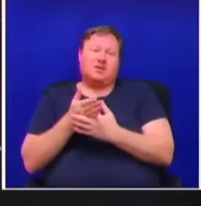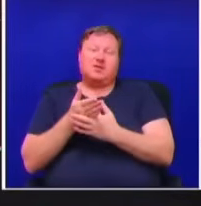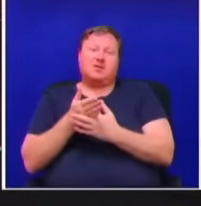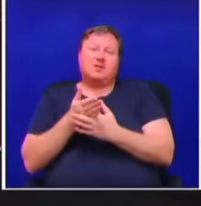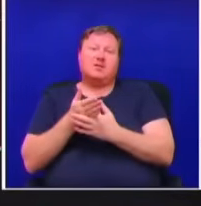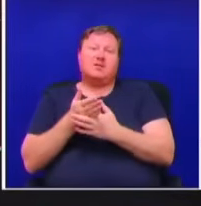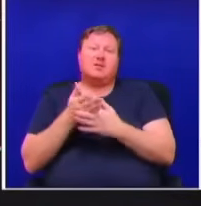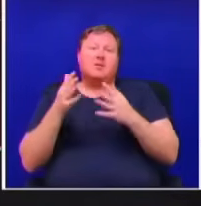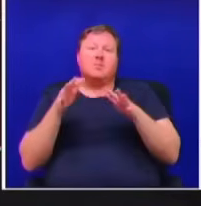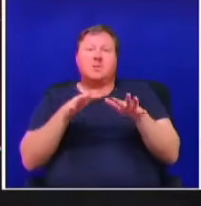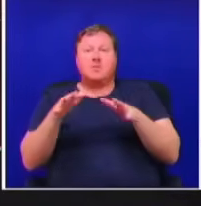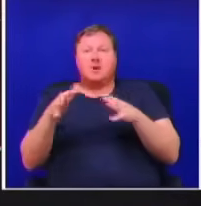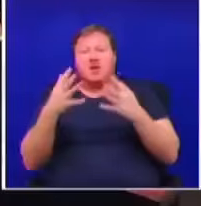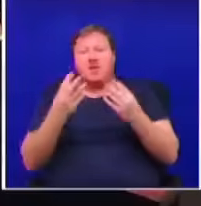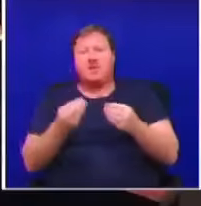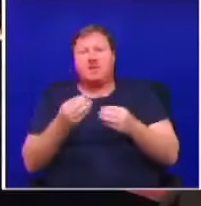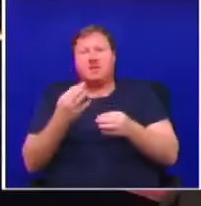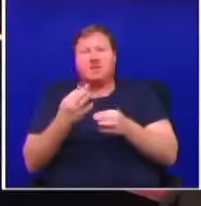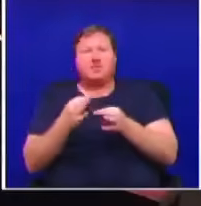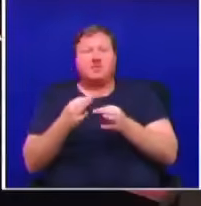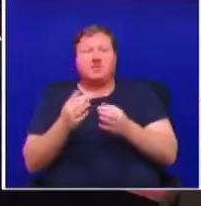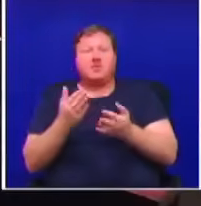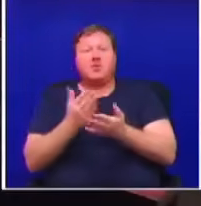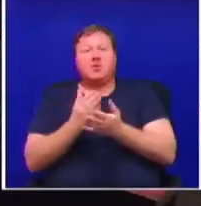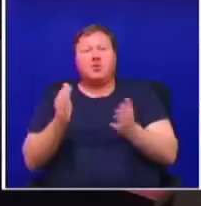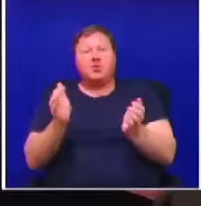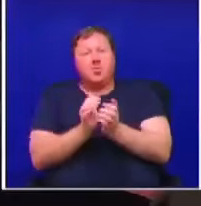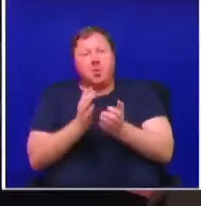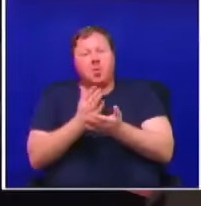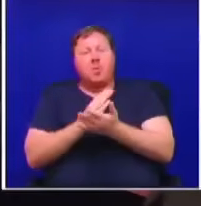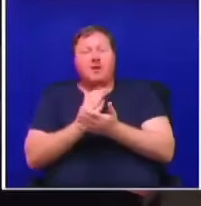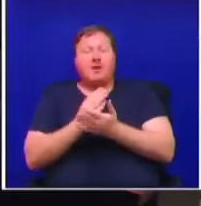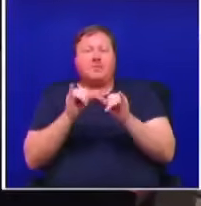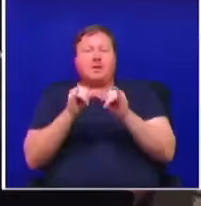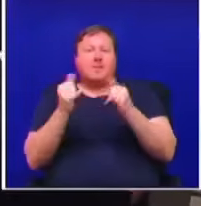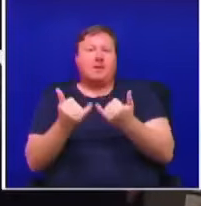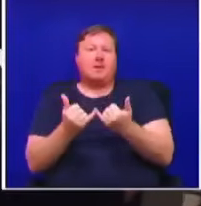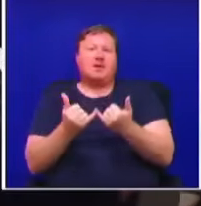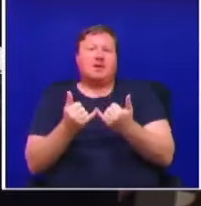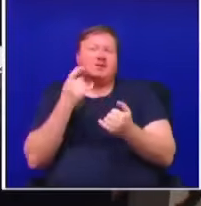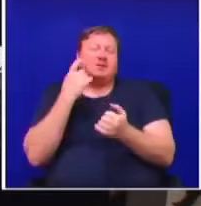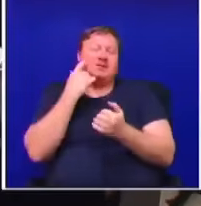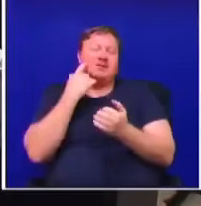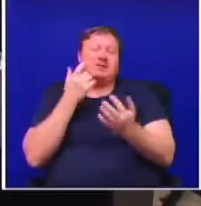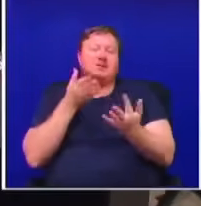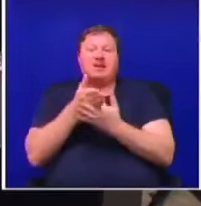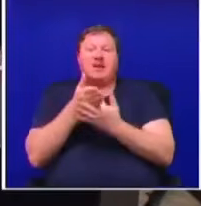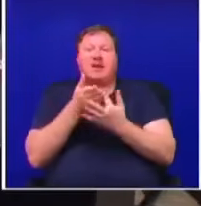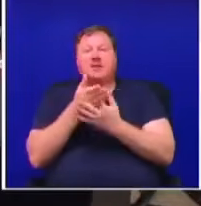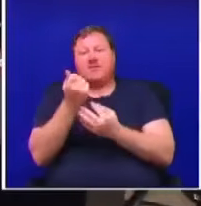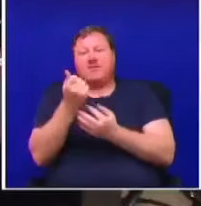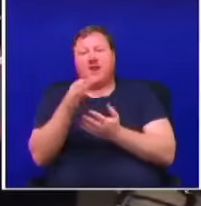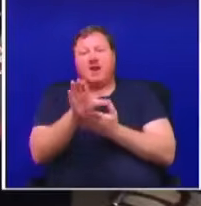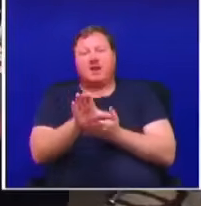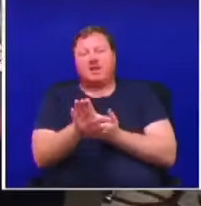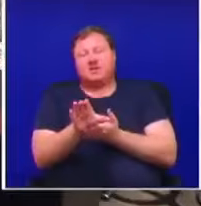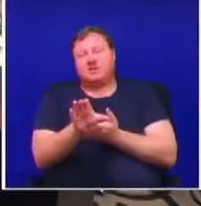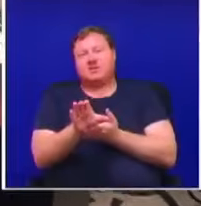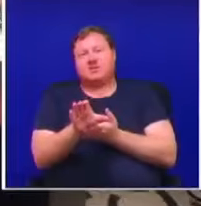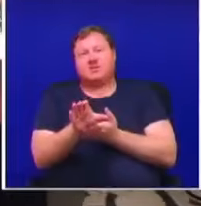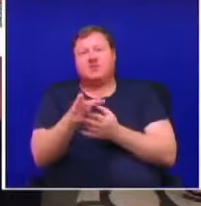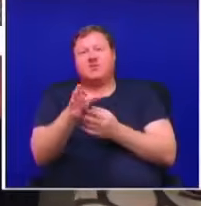people, particularly your small, medium enterprises, to have easy access to finance from